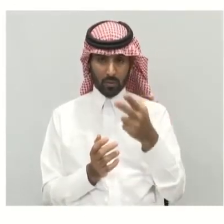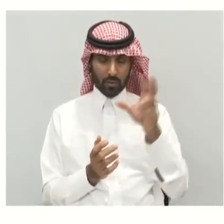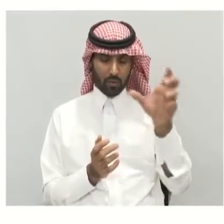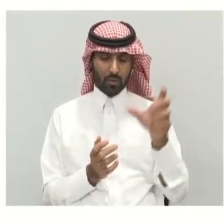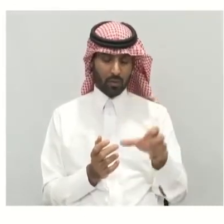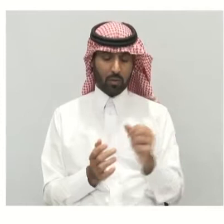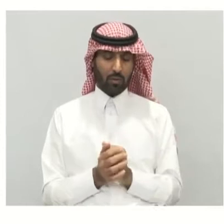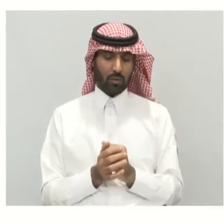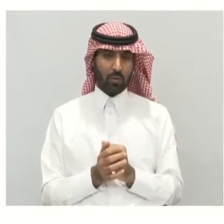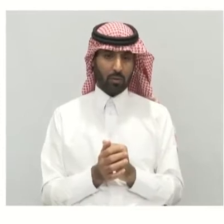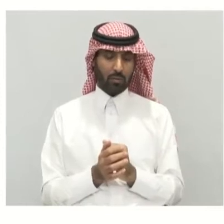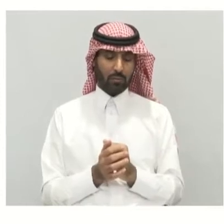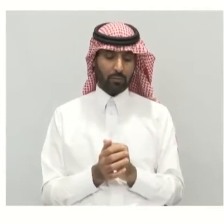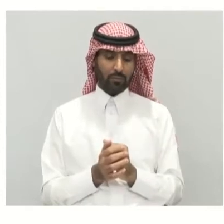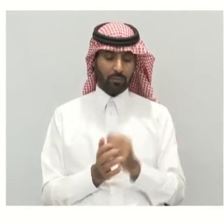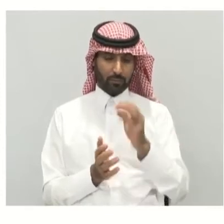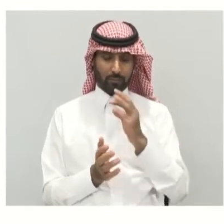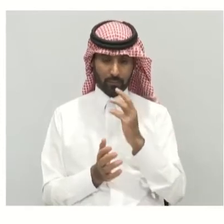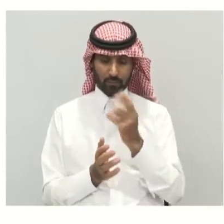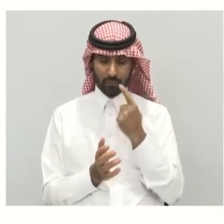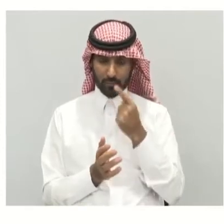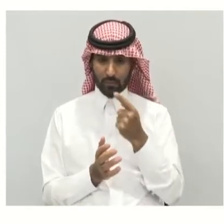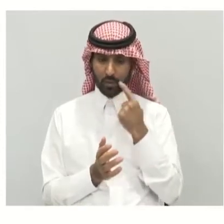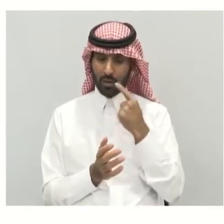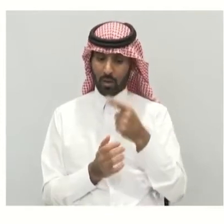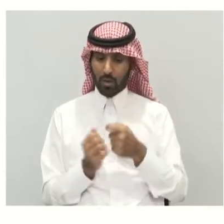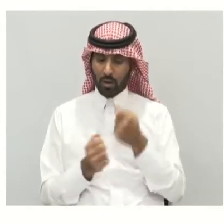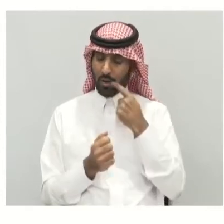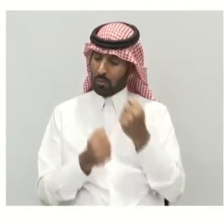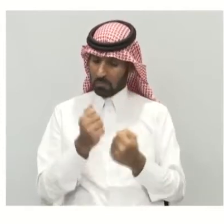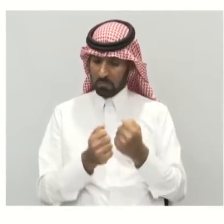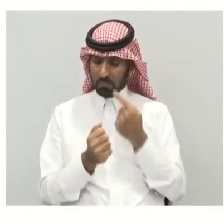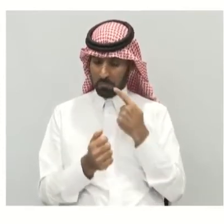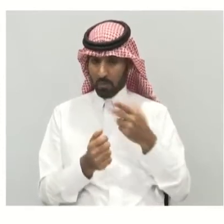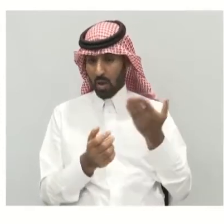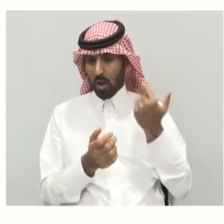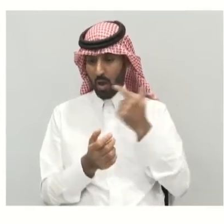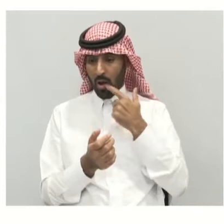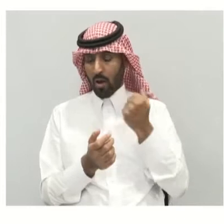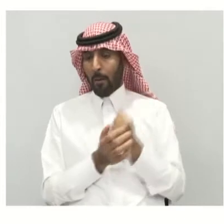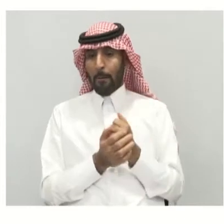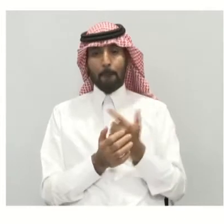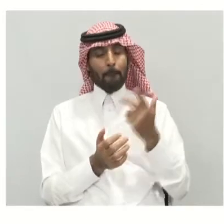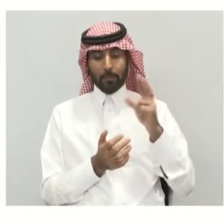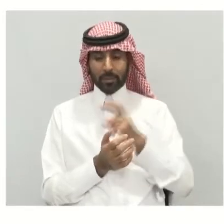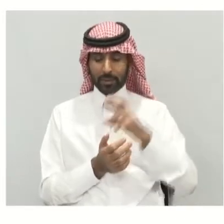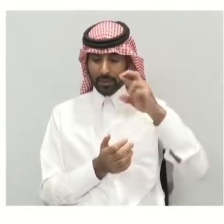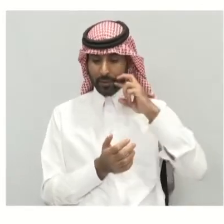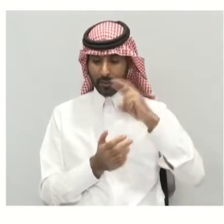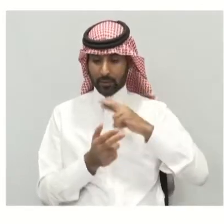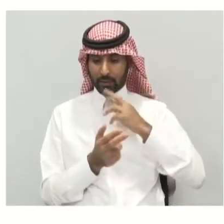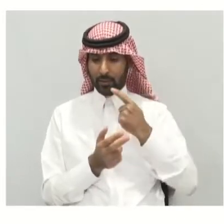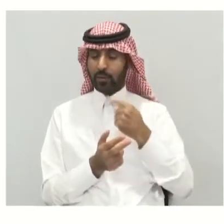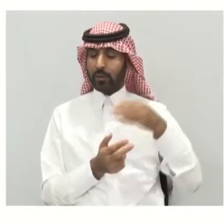the answer. He has driven this new car since Monday. He has driven his new